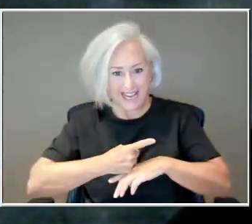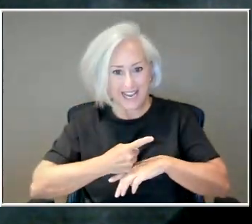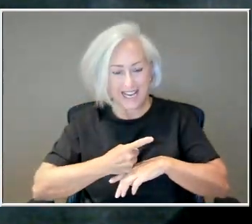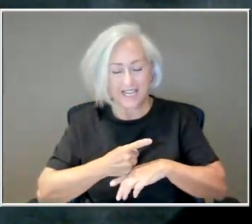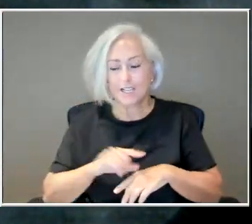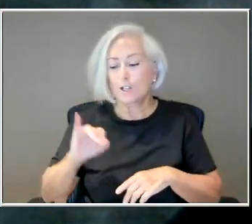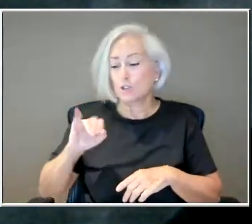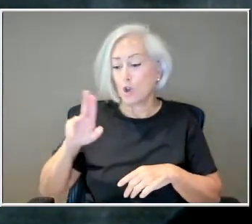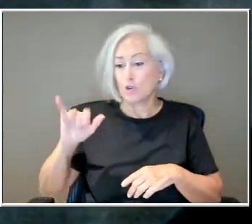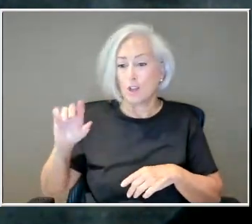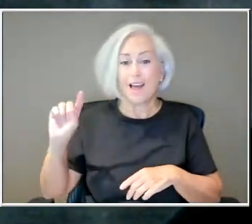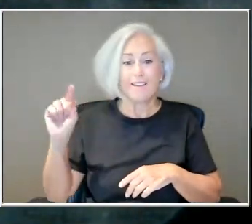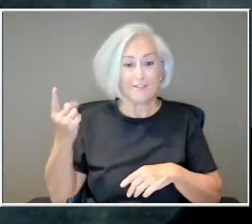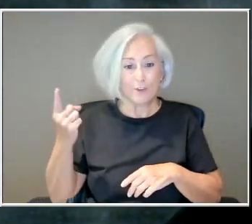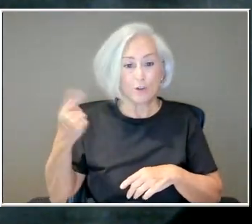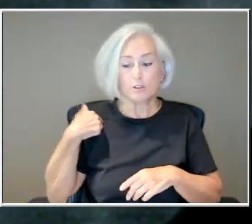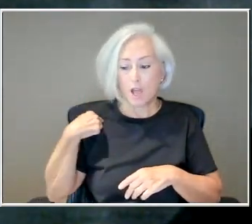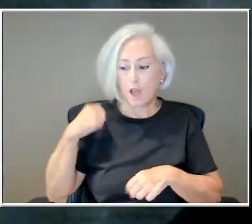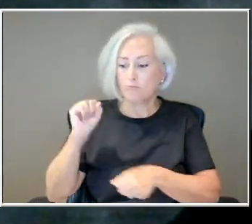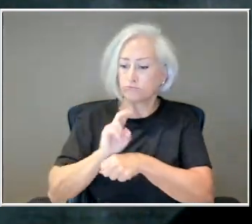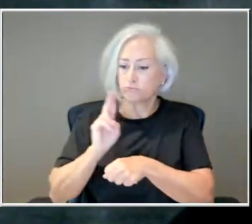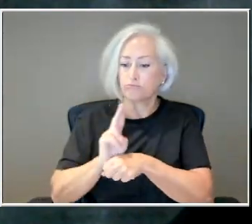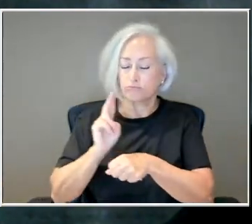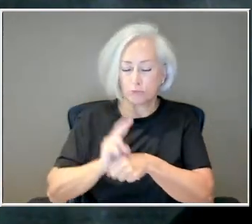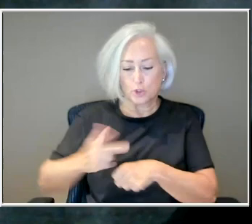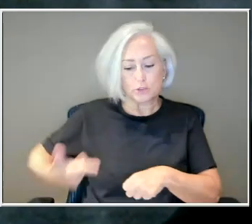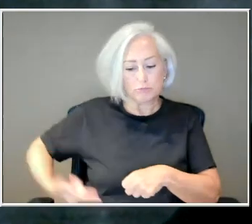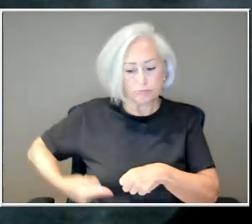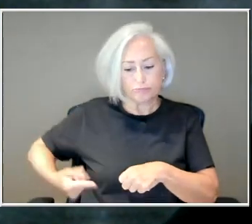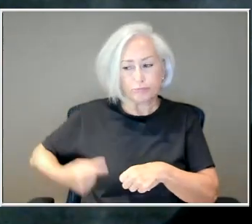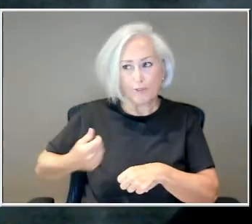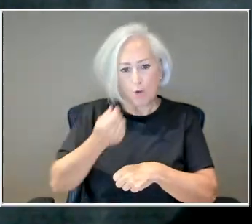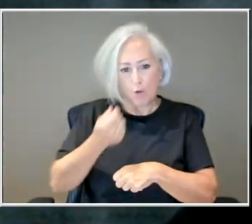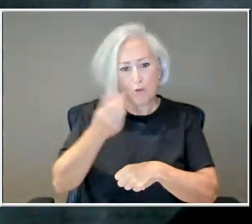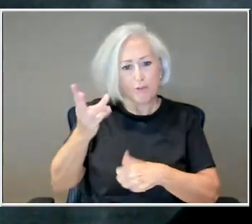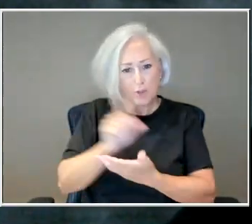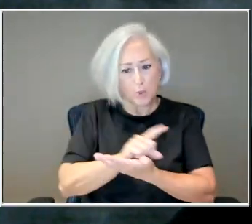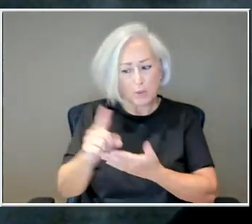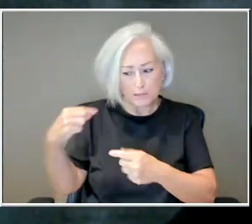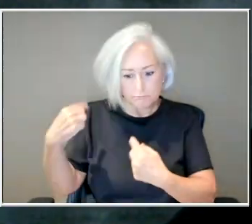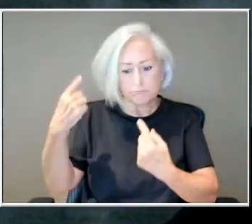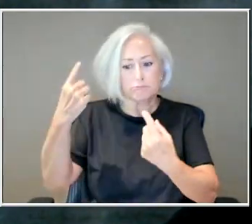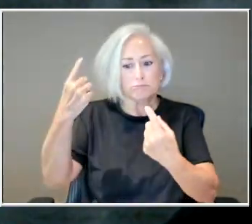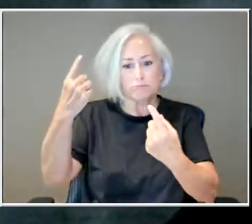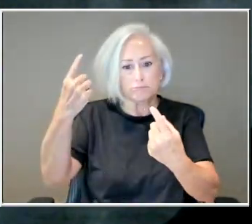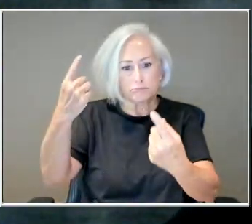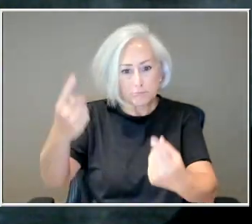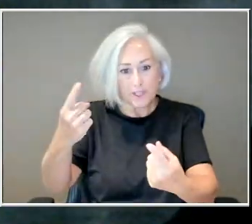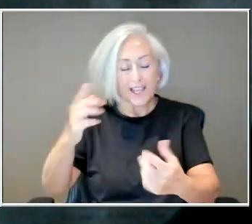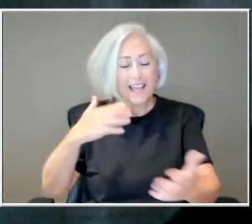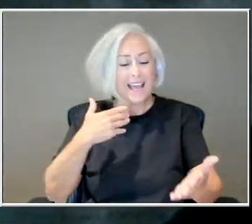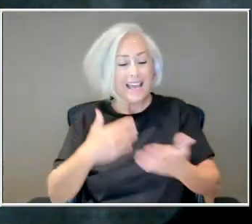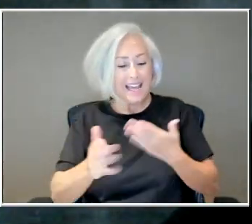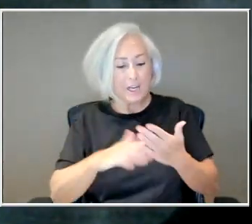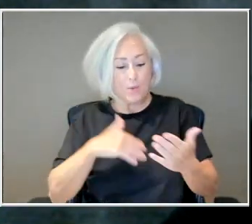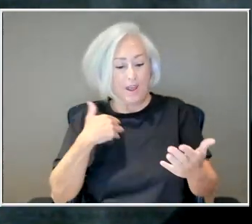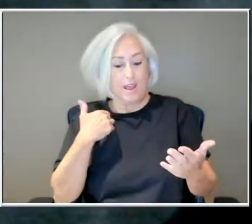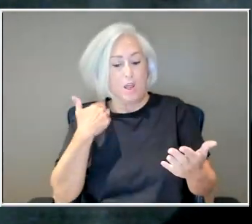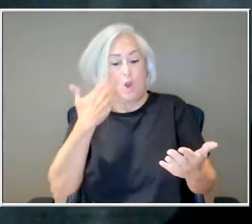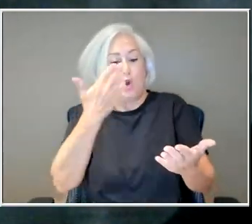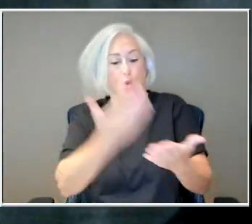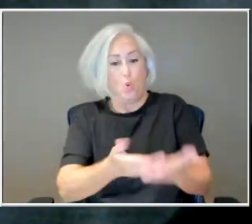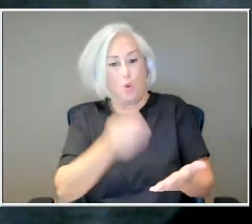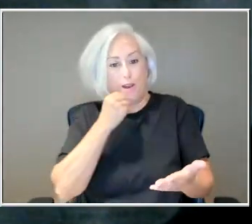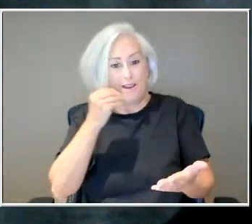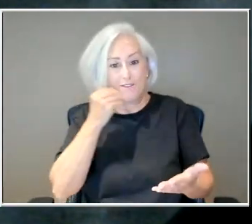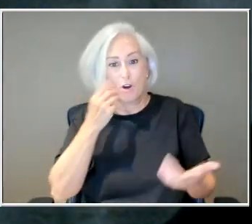these medications for about a couple weeks at this point, but I came back from our cabin and our fridge